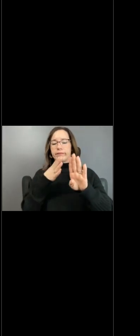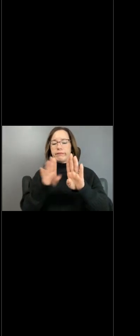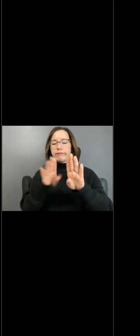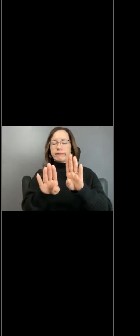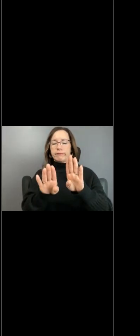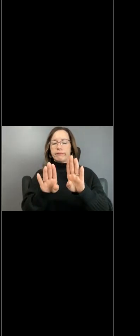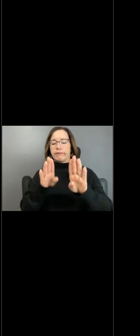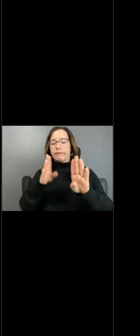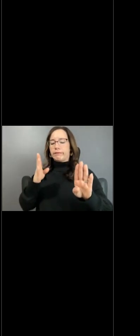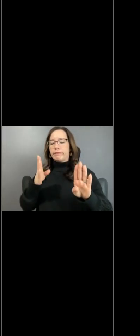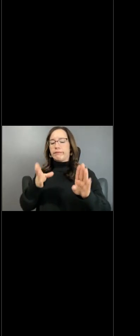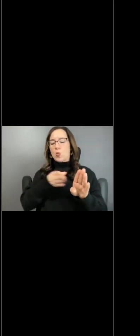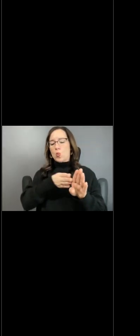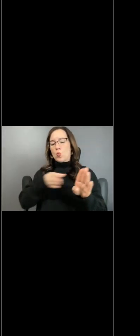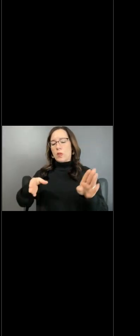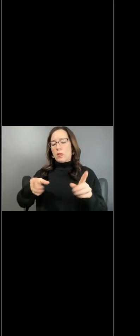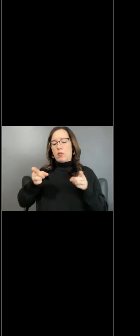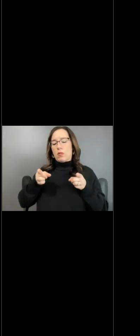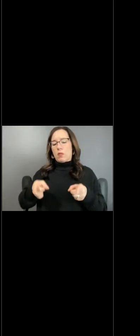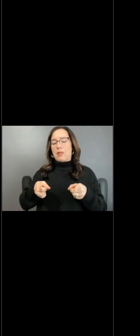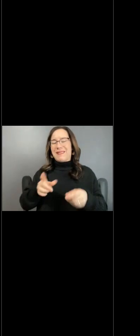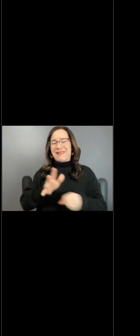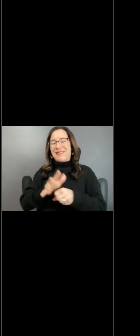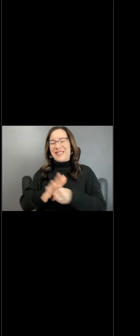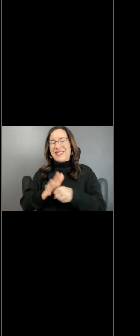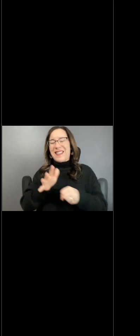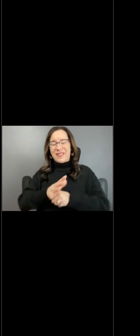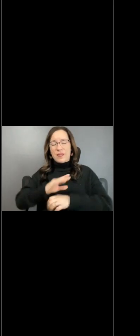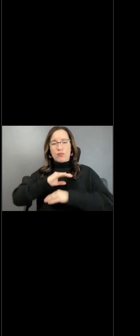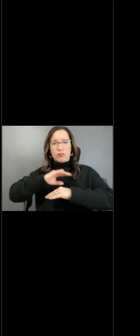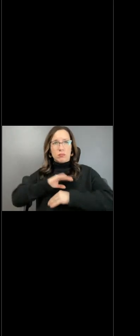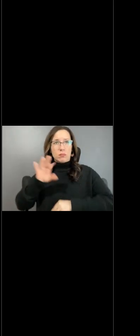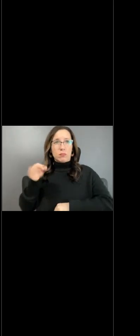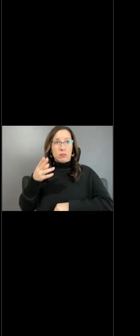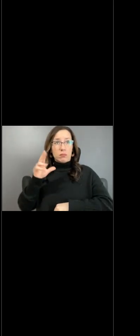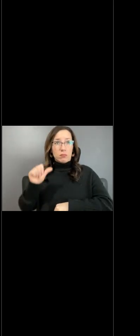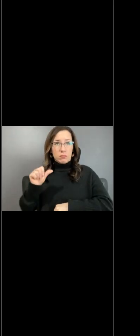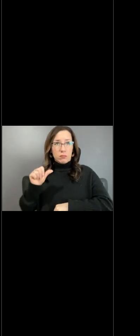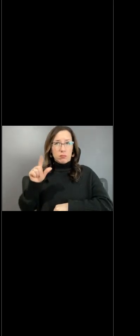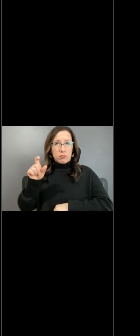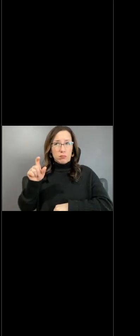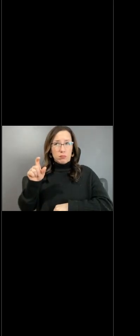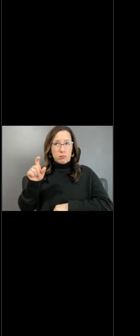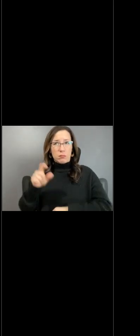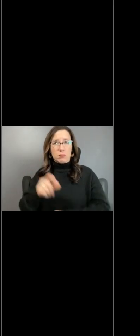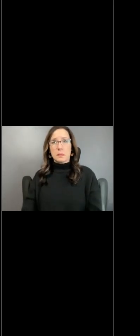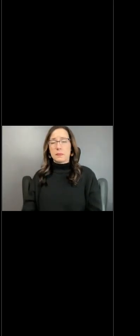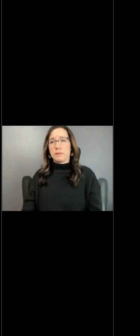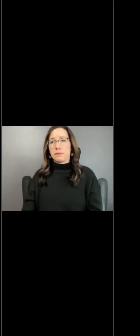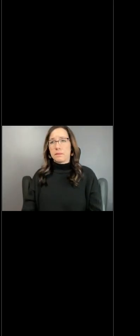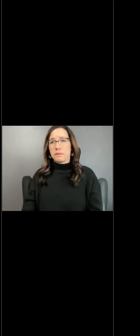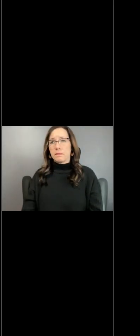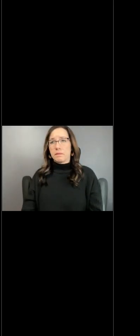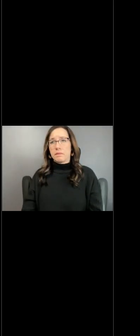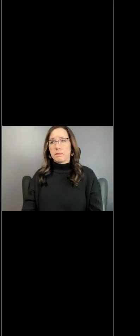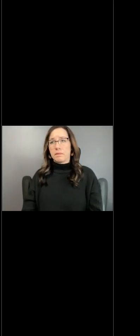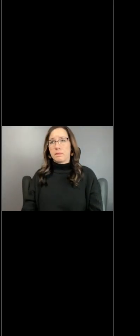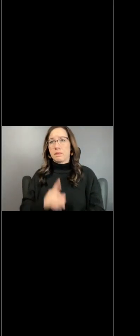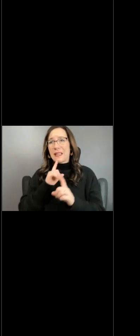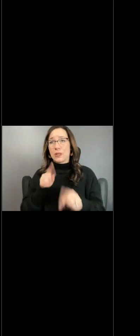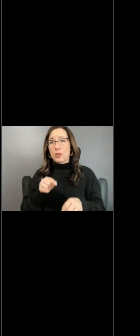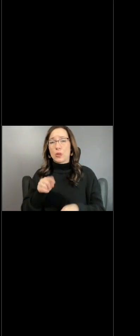width to meet the requirements of the Fair Housing Act? The answer,